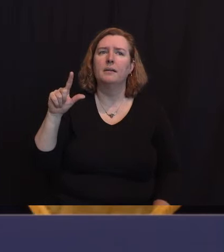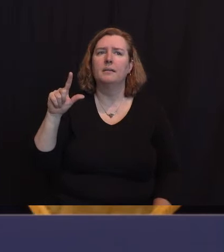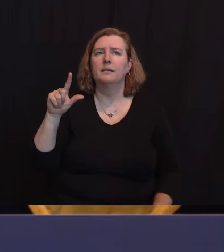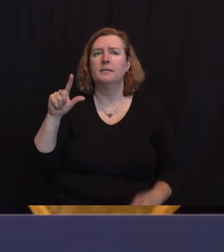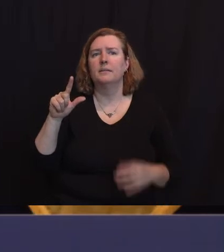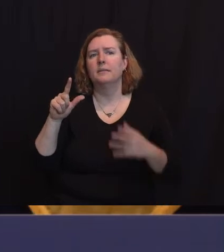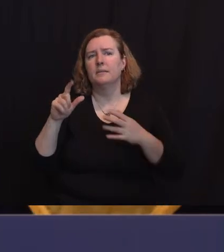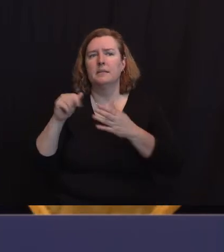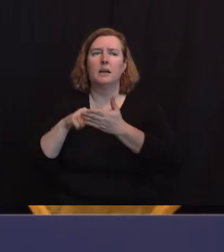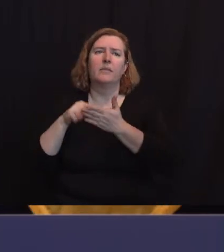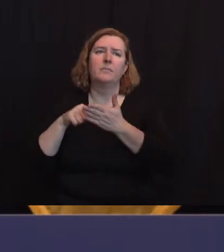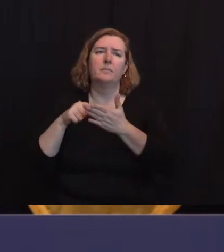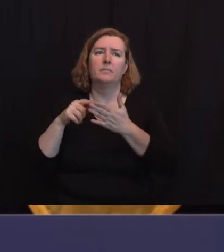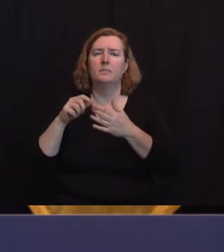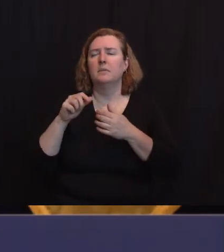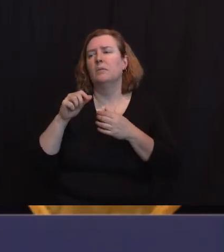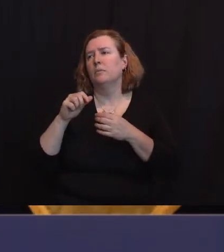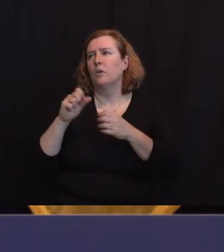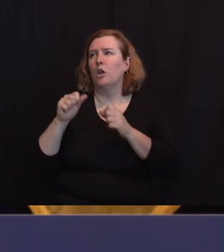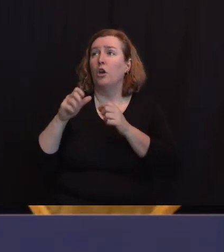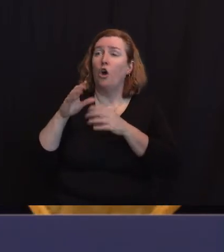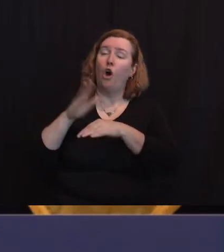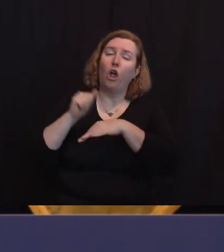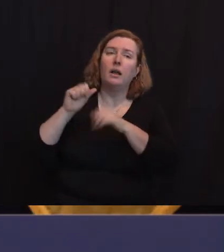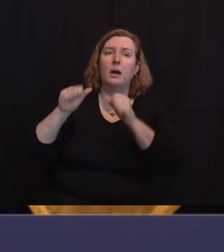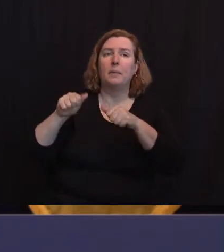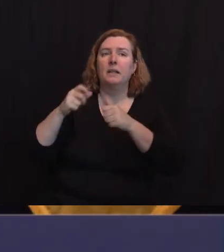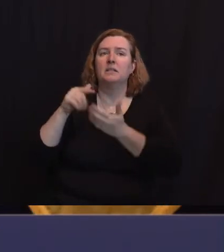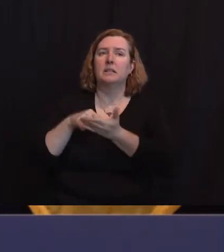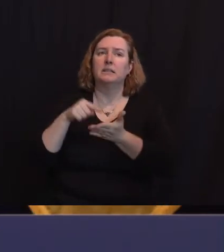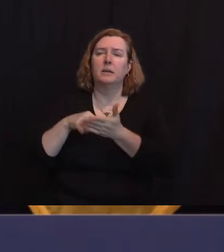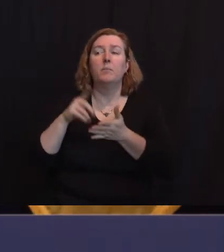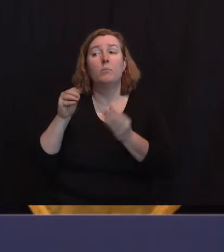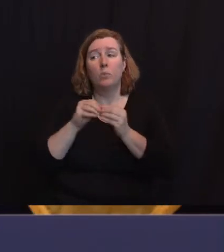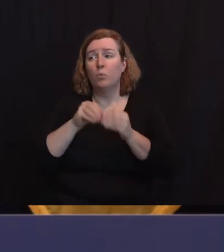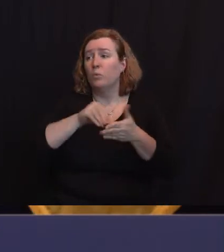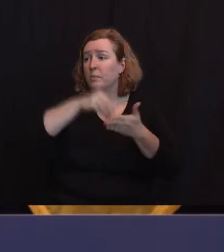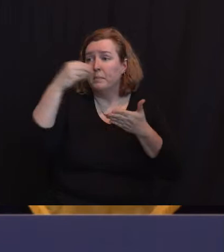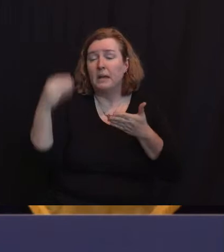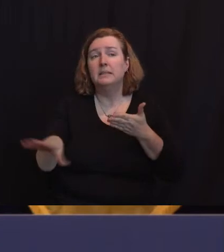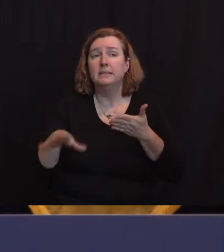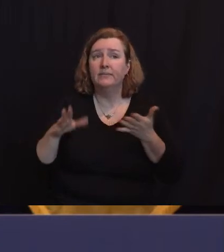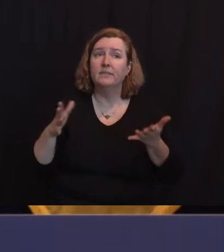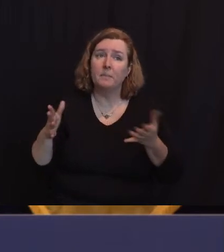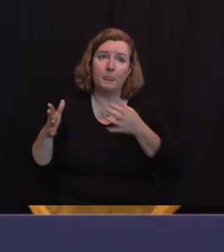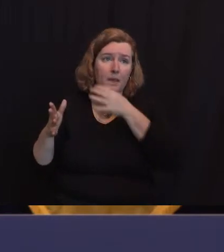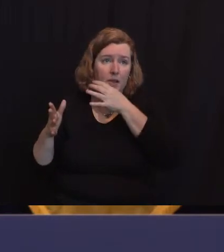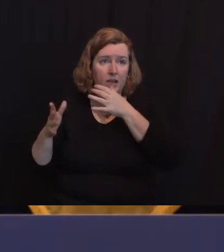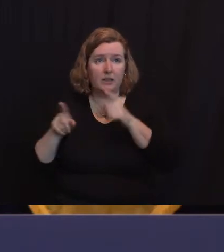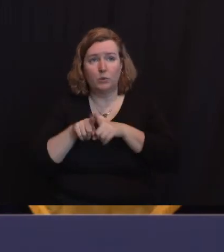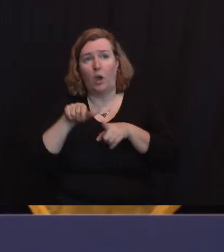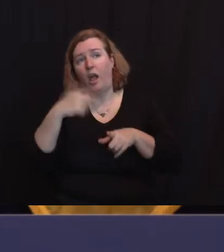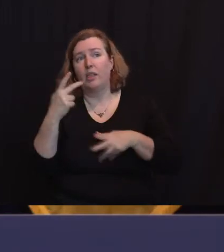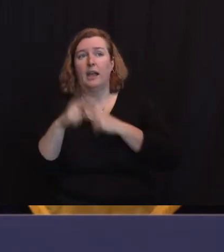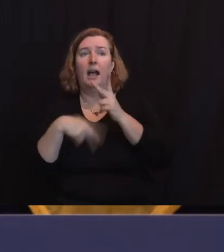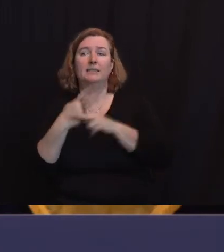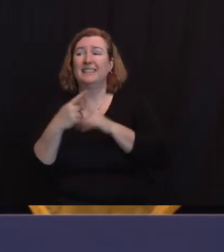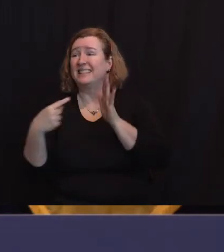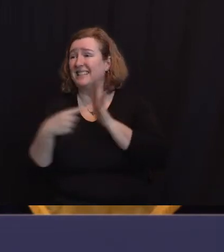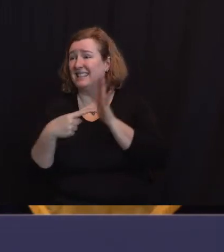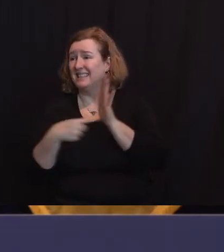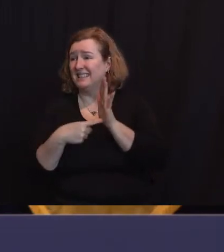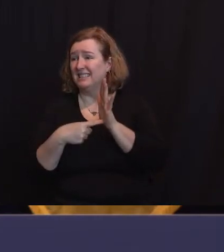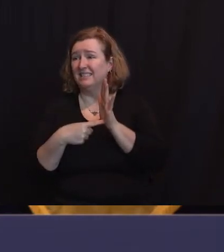when you've got other alternatives, by the way, to potentially defease debt, that's still on the table, which is much higher interest